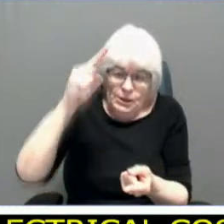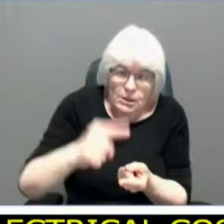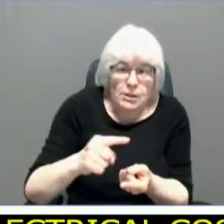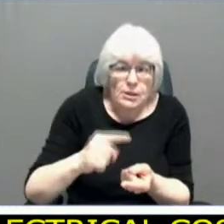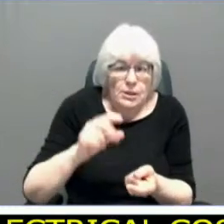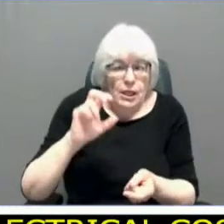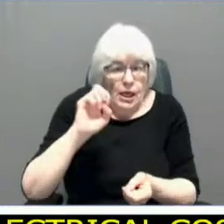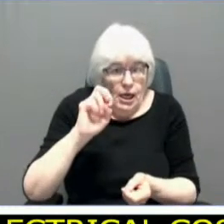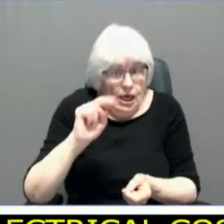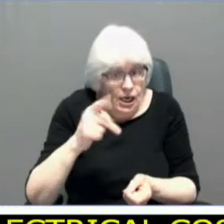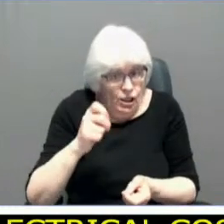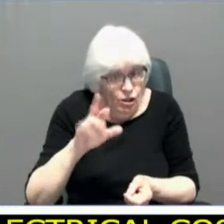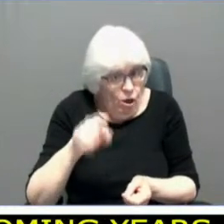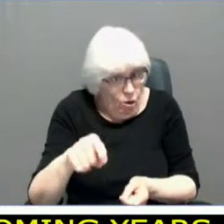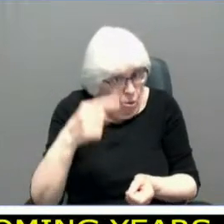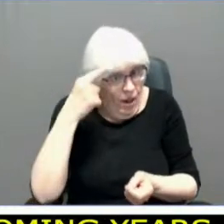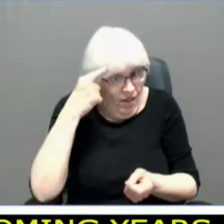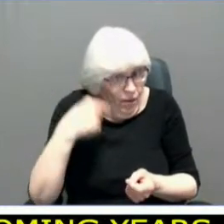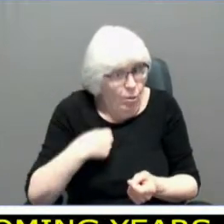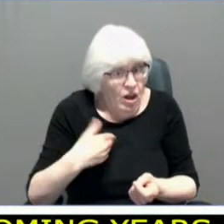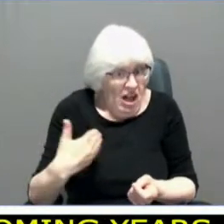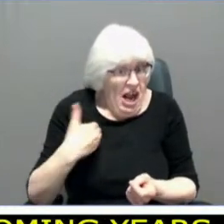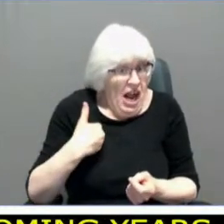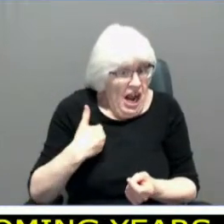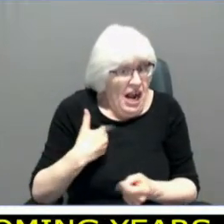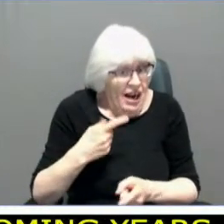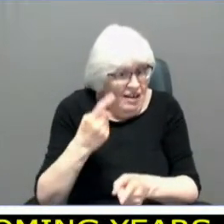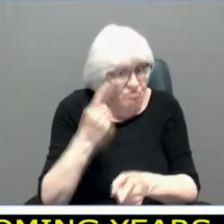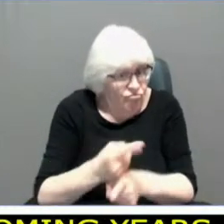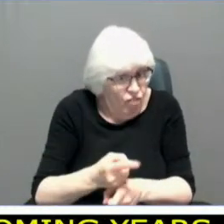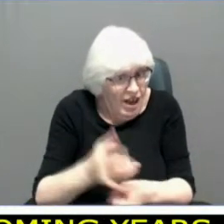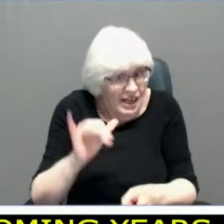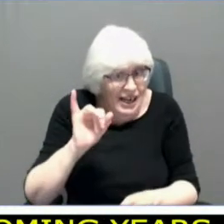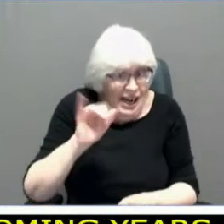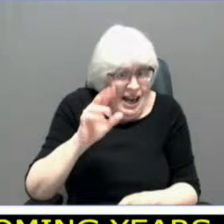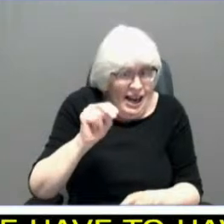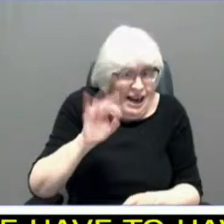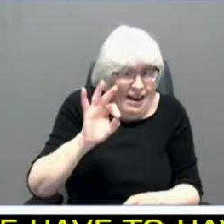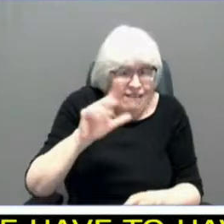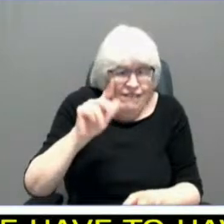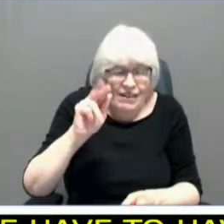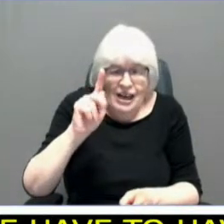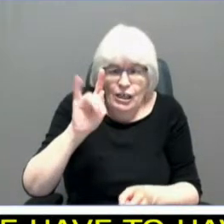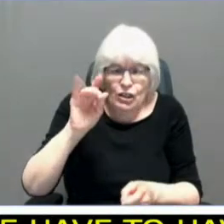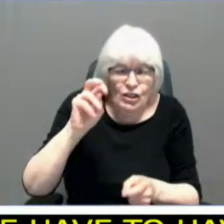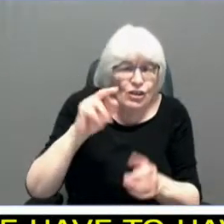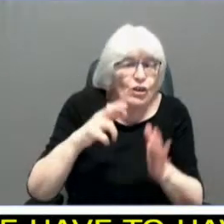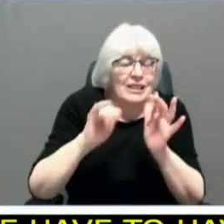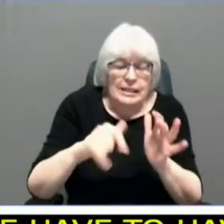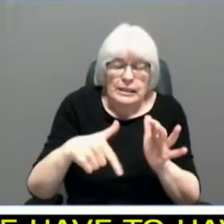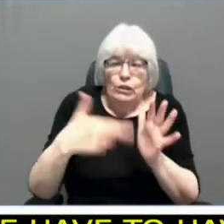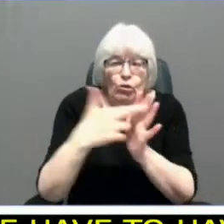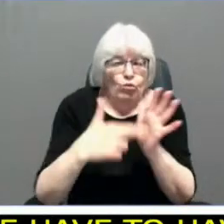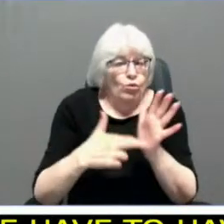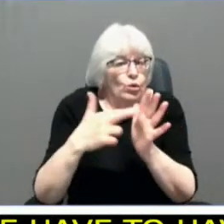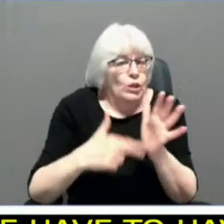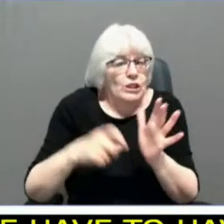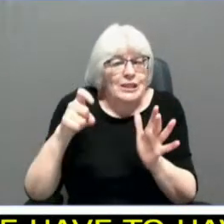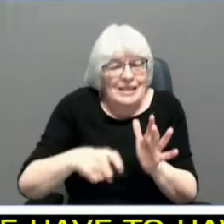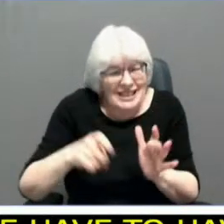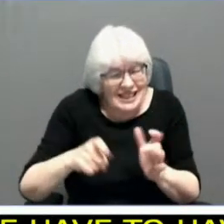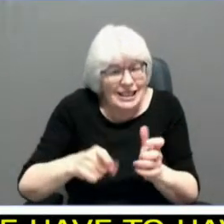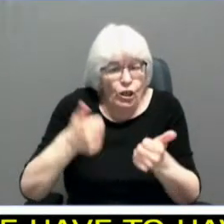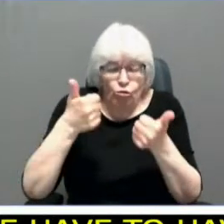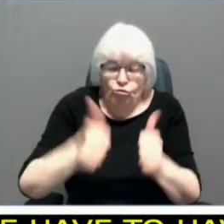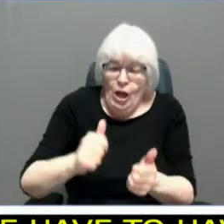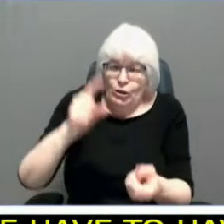do, that we need solutions now, rules now, that are going to mitigate that inflation getting out of hand.